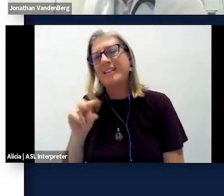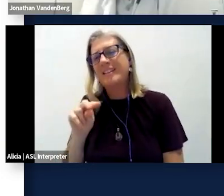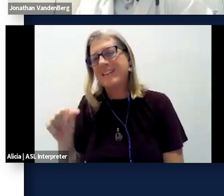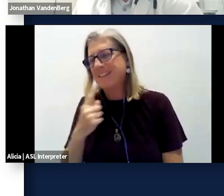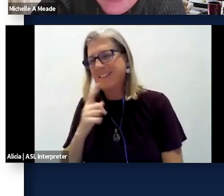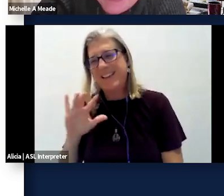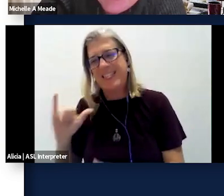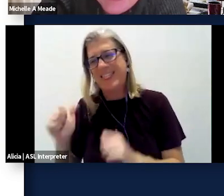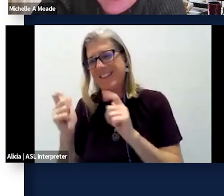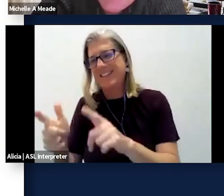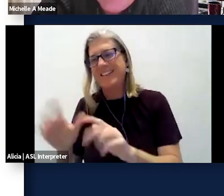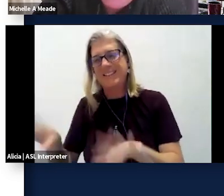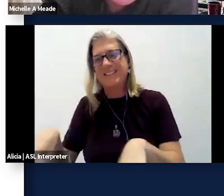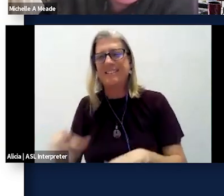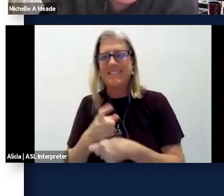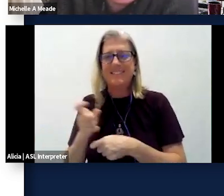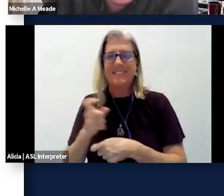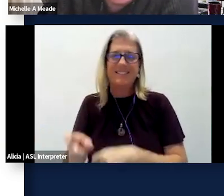fine.